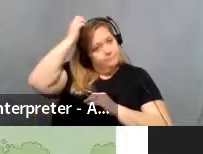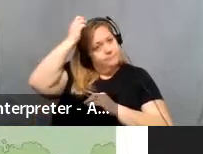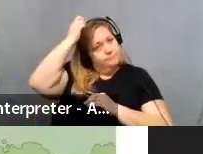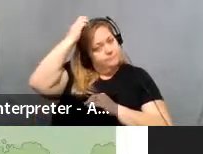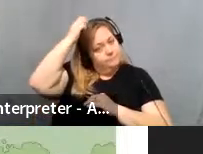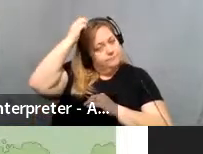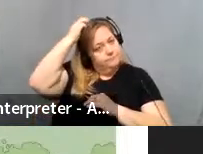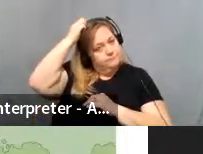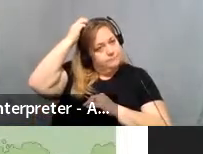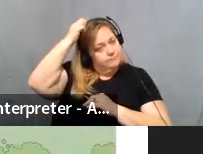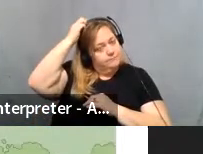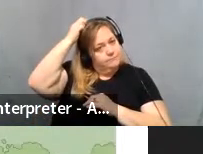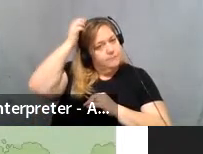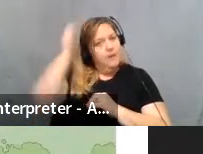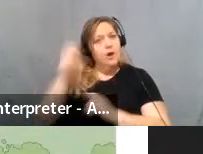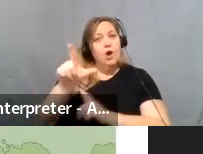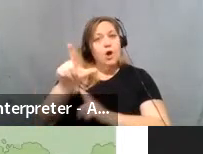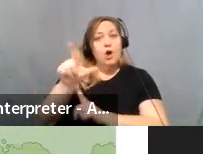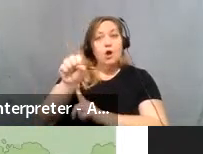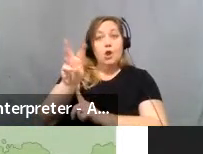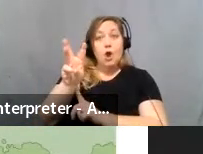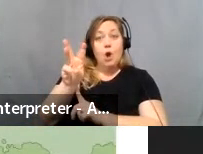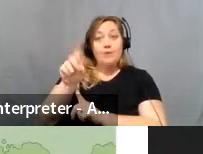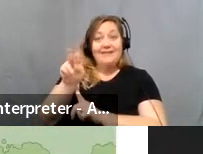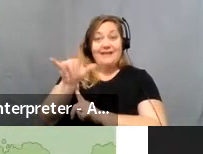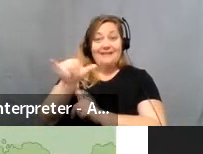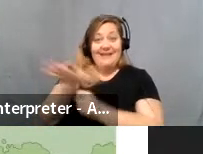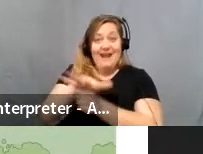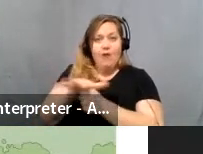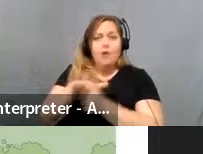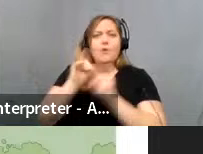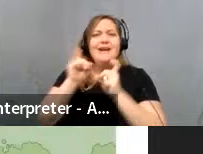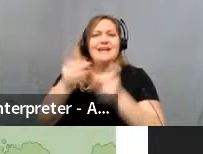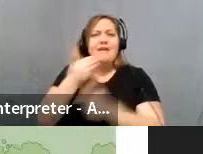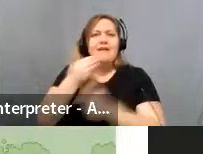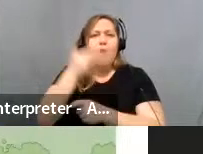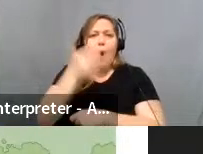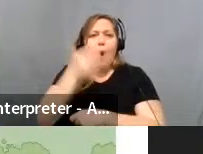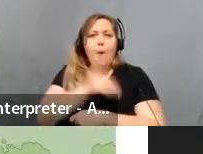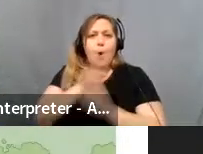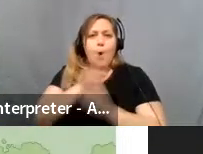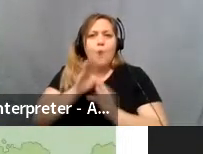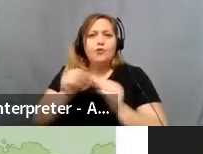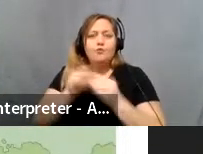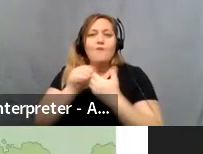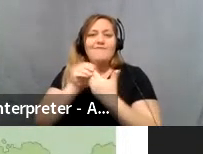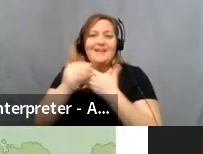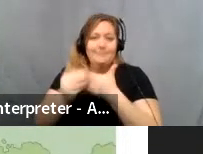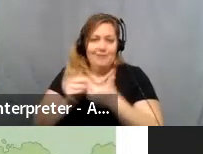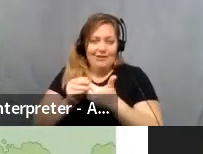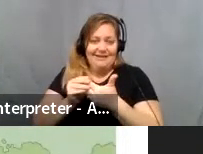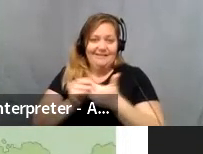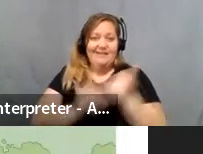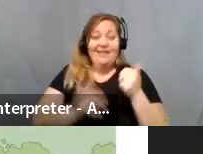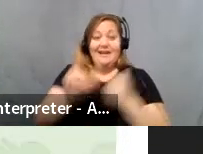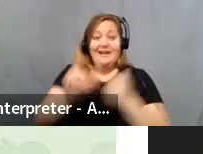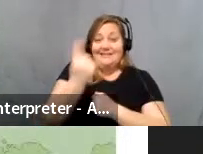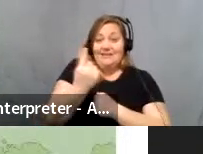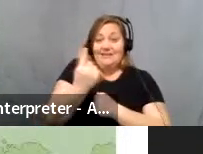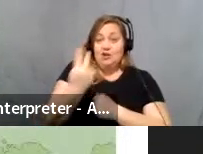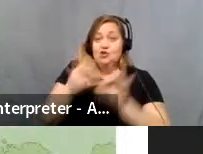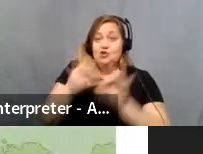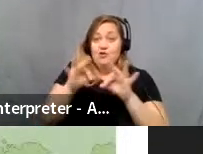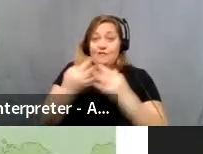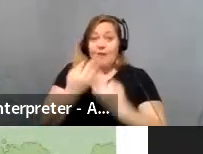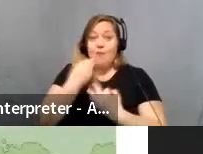In the rest of the low-density areas, we want to give homeowners more flexibility. Under this proposal, a single or two-family home would be